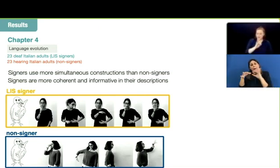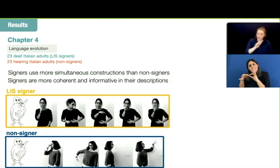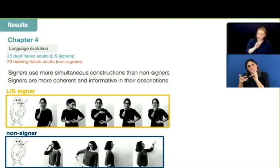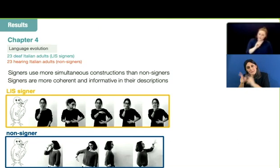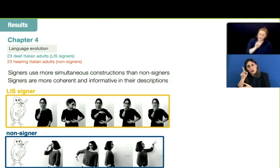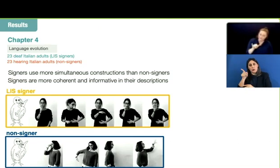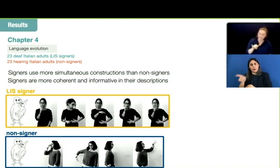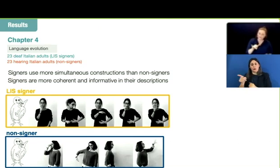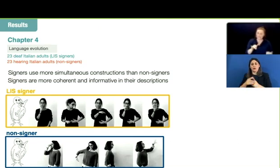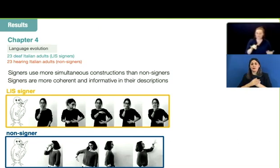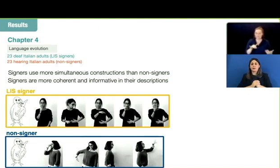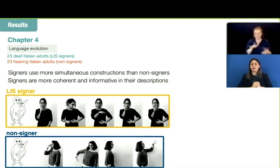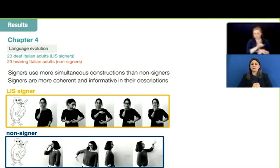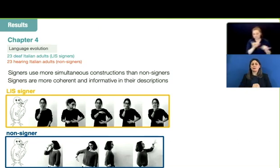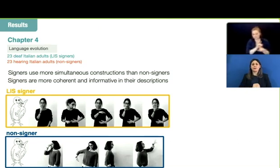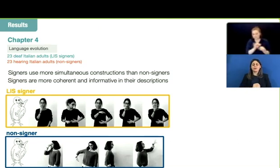descriptions.